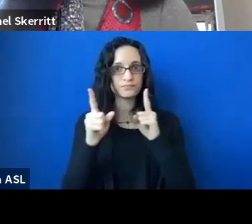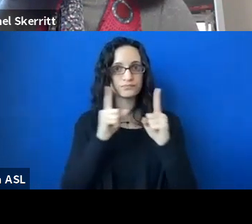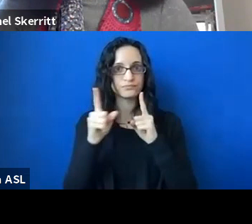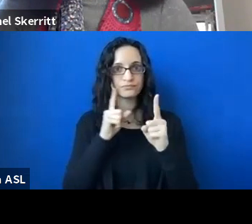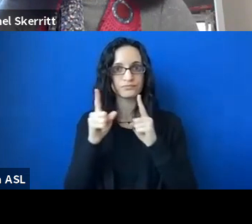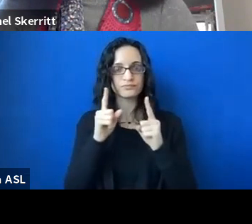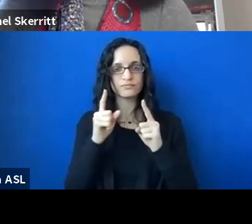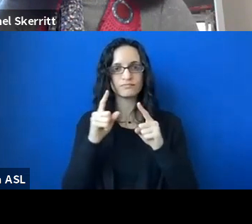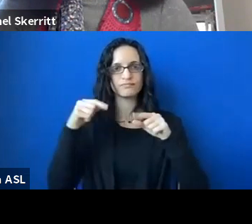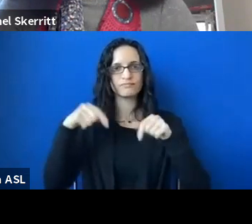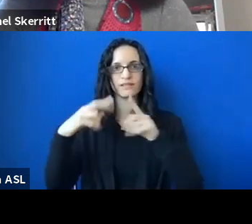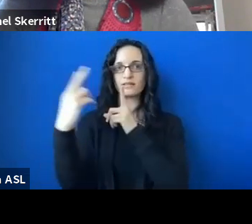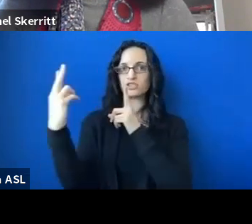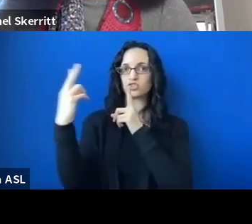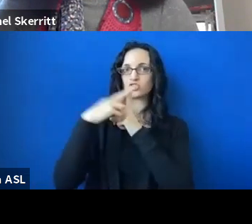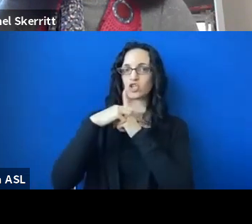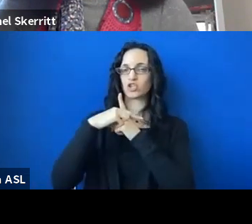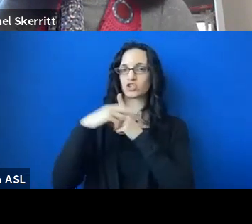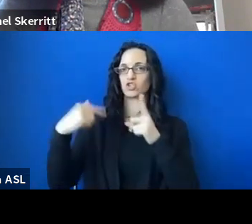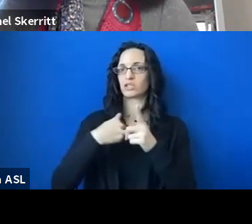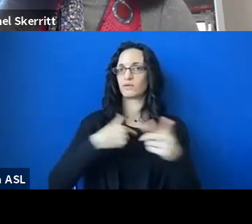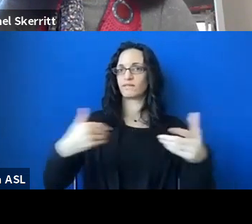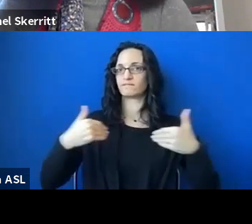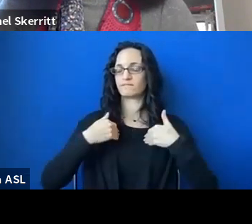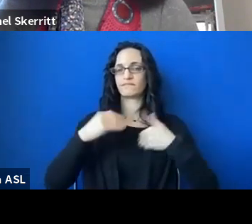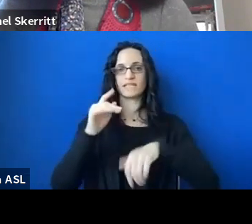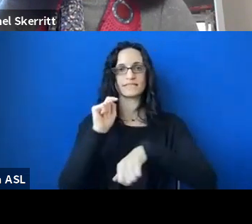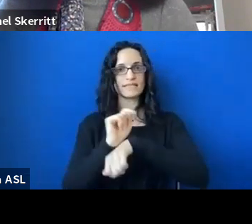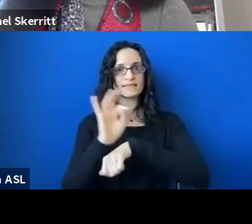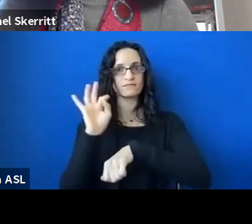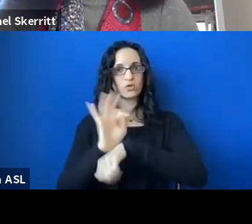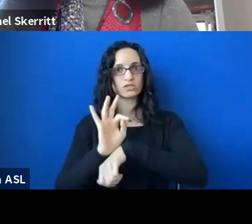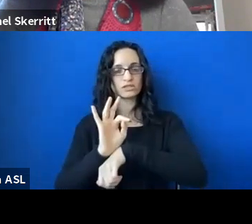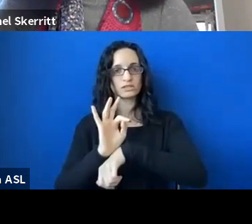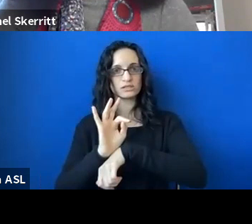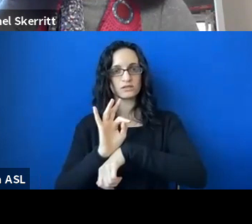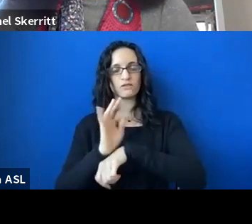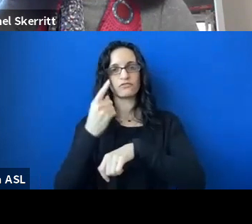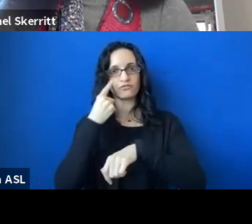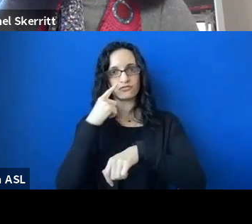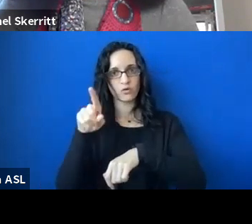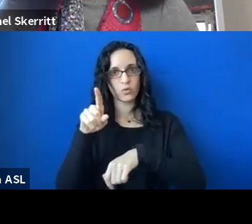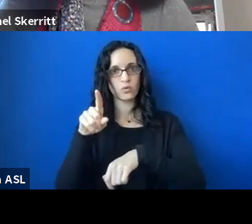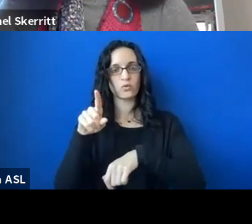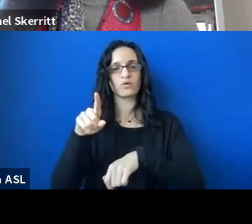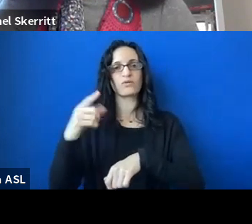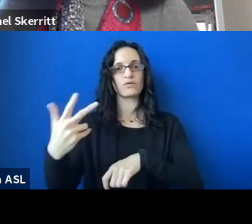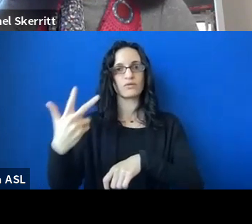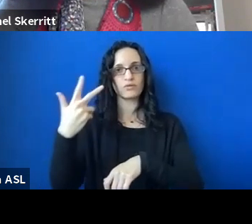this charge that we have as a task force with respect to these schools, this exam